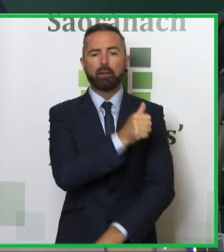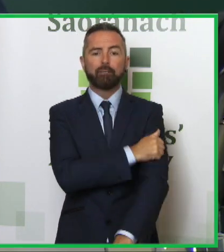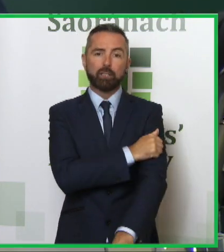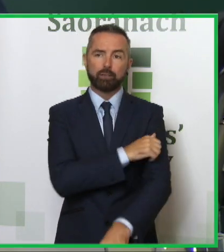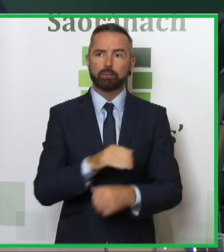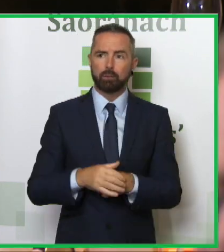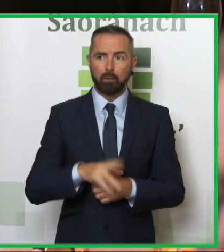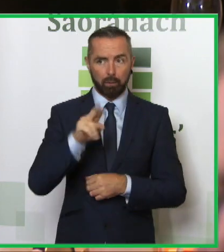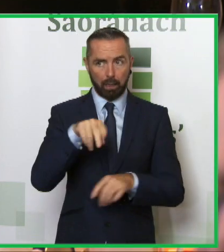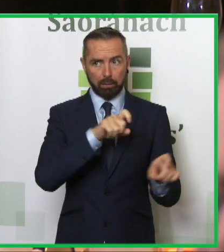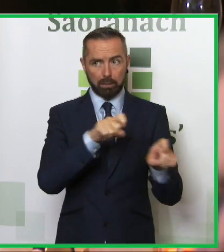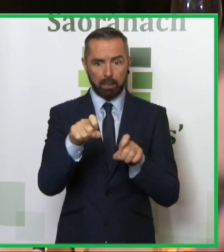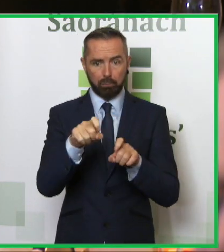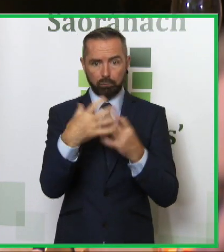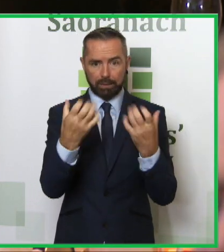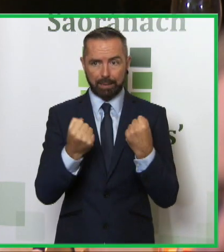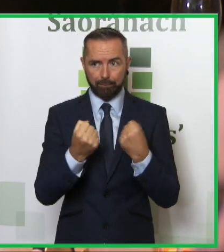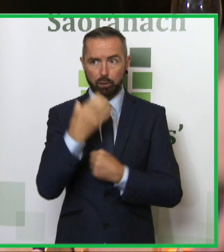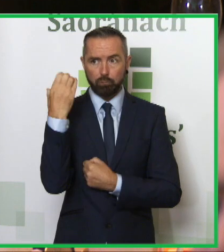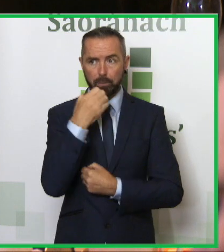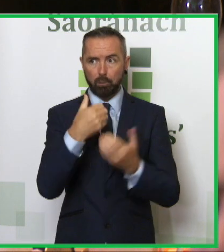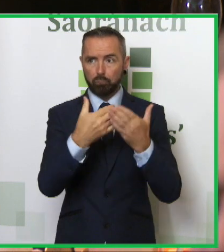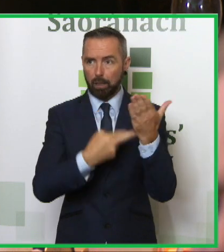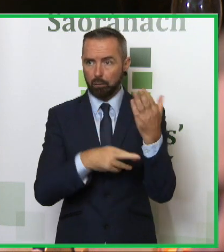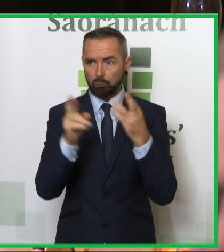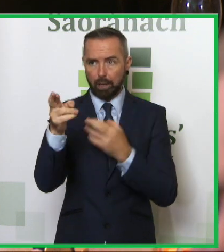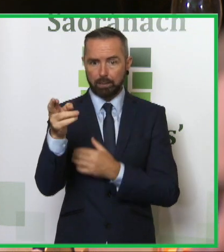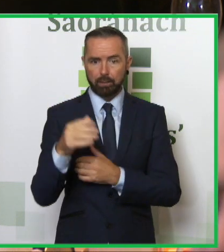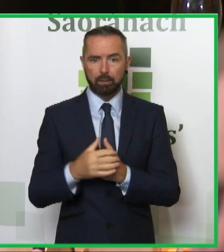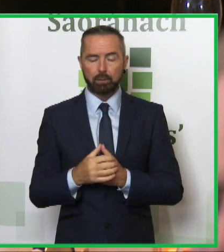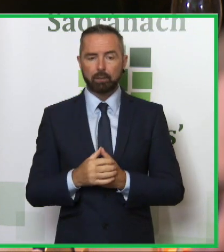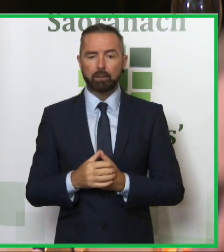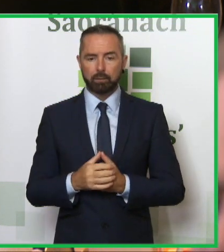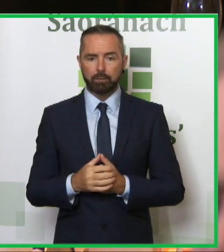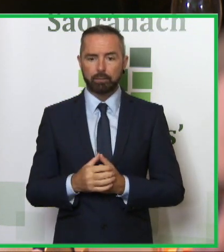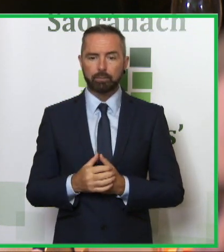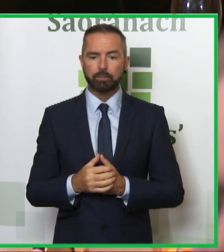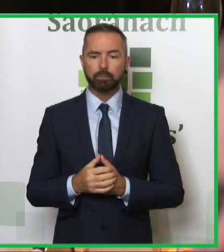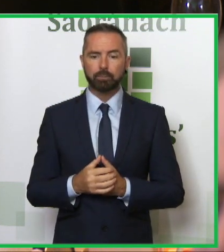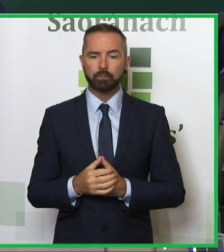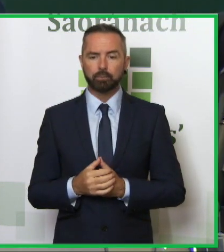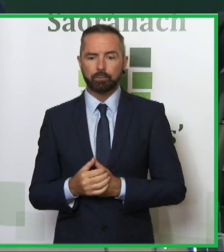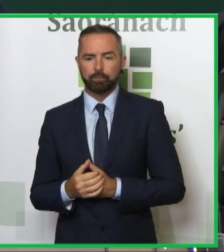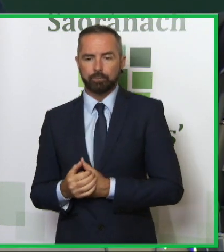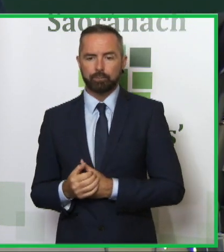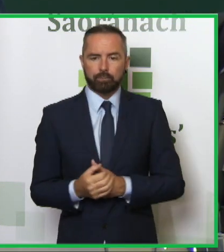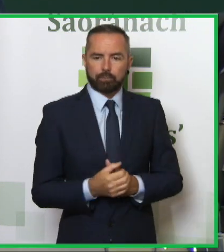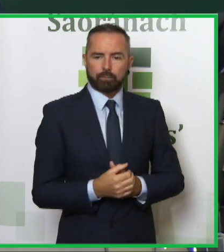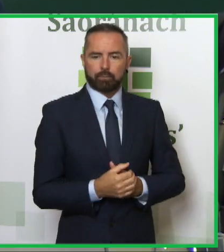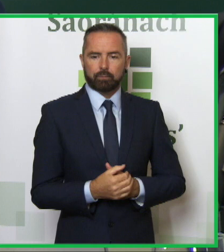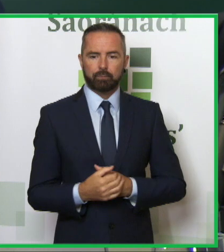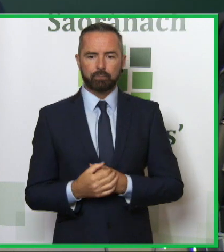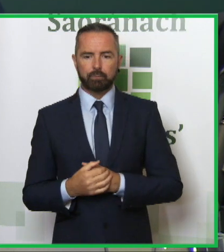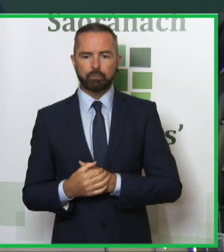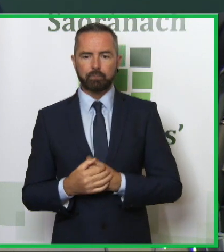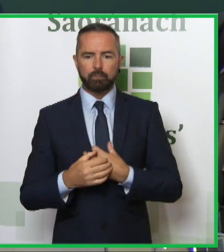could still receive a criminal record. What's the determination? So that is a matter that is fraught